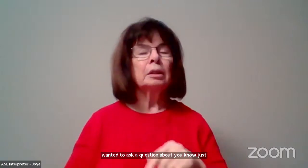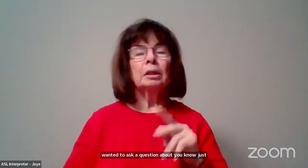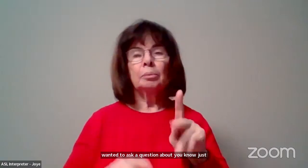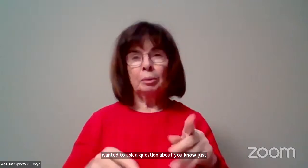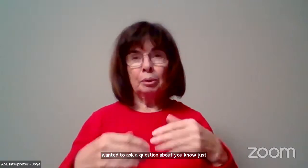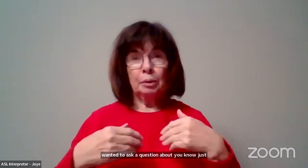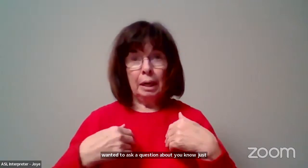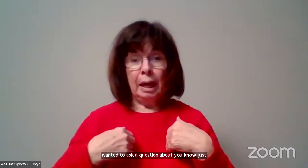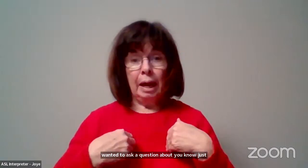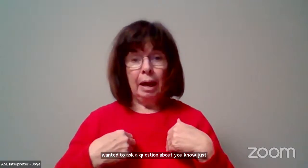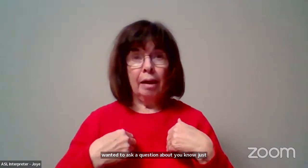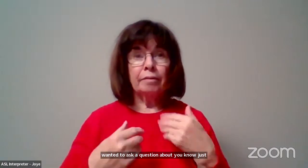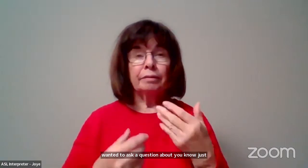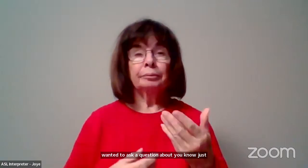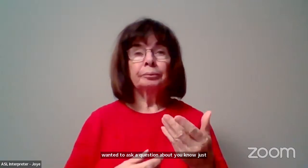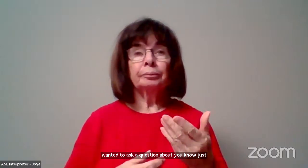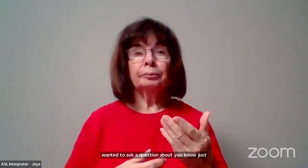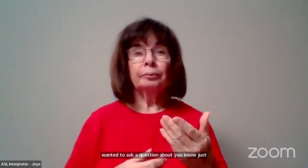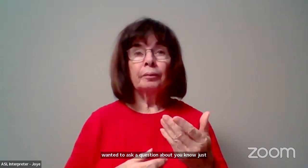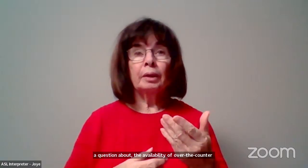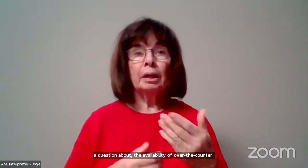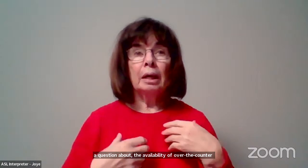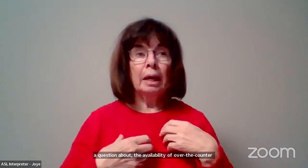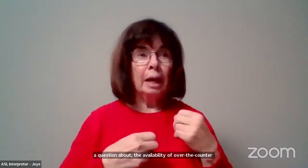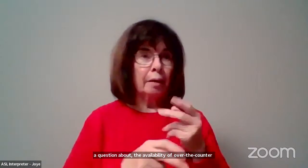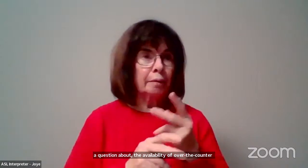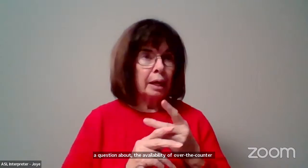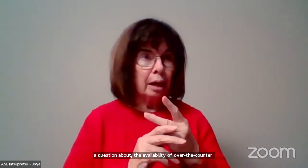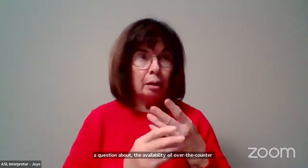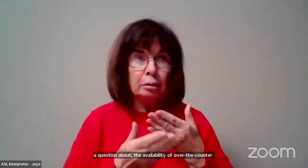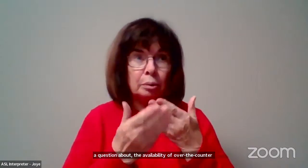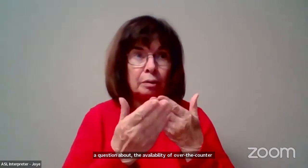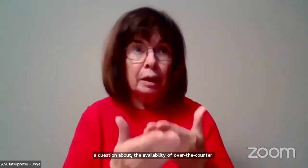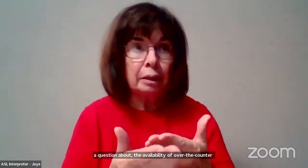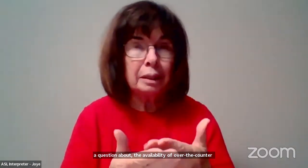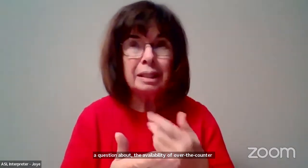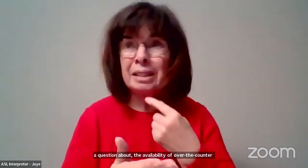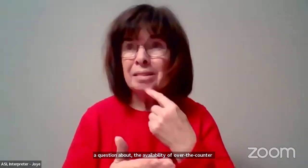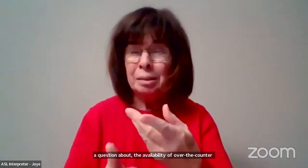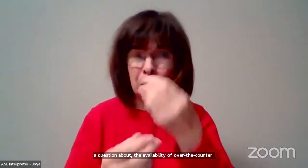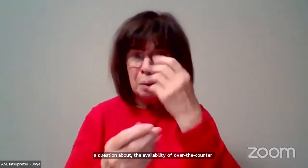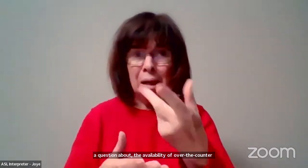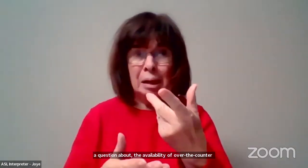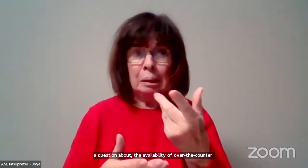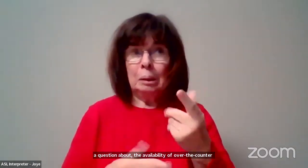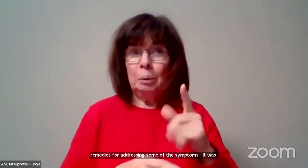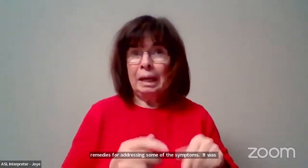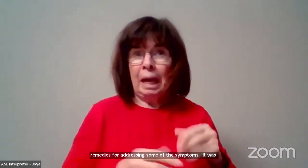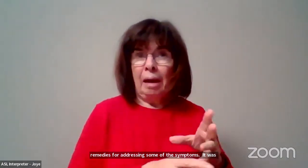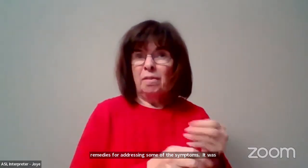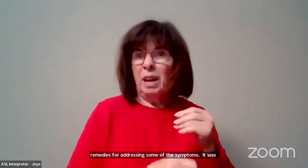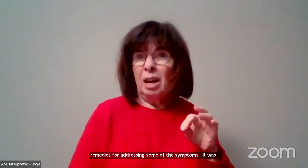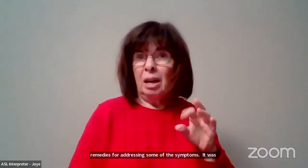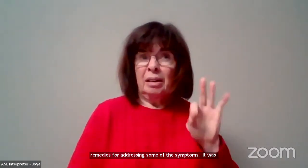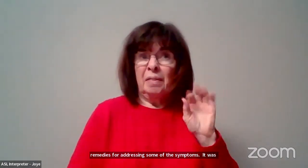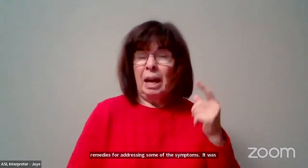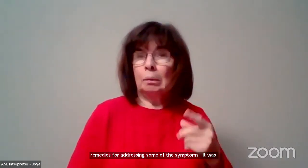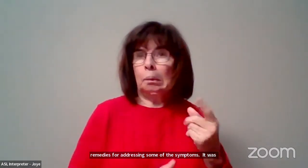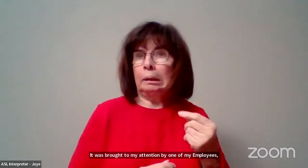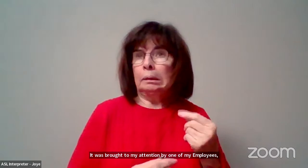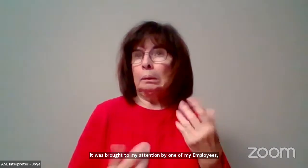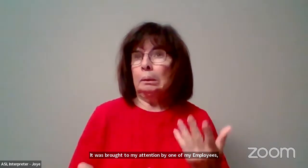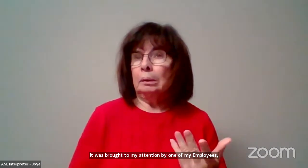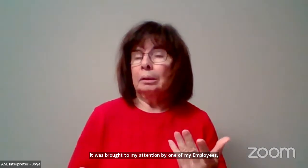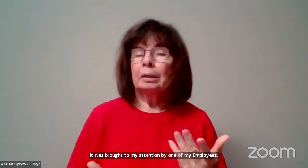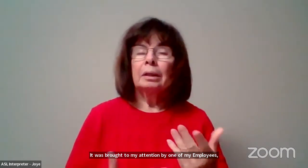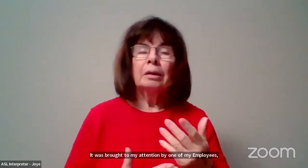worth reaching out to your healthcare provider and say, hey, you know, we can't get children's Tylenol. What else can we use for my child? It's not